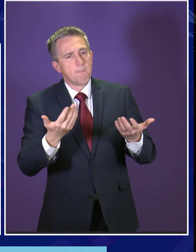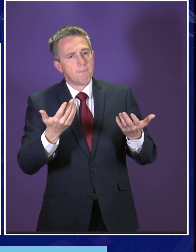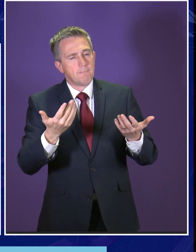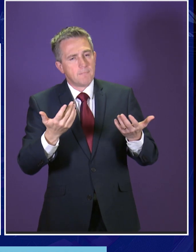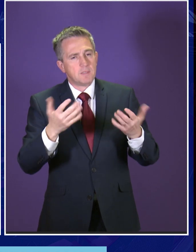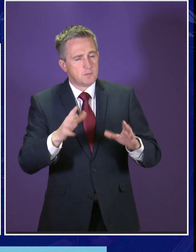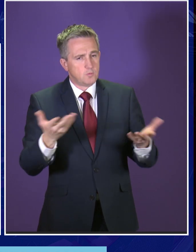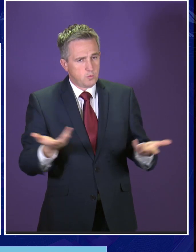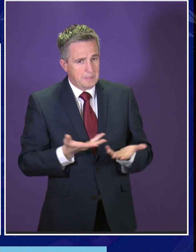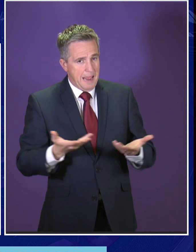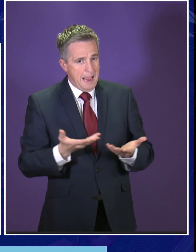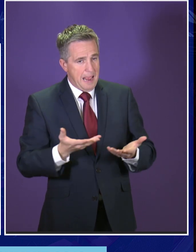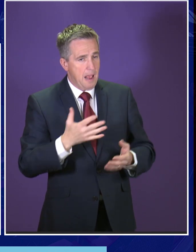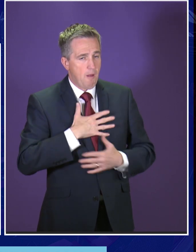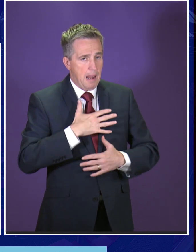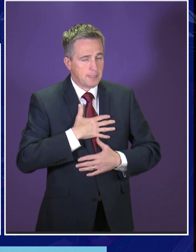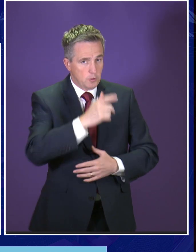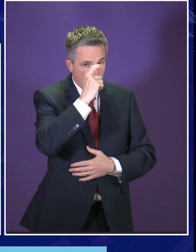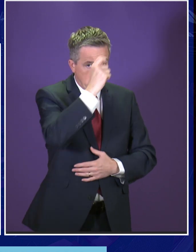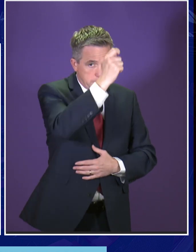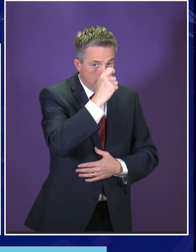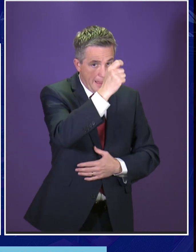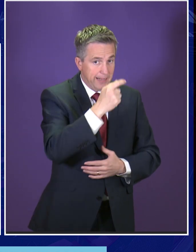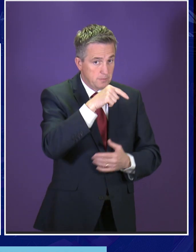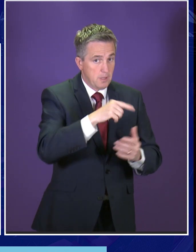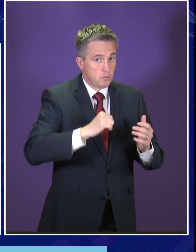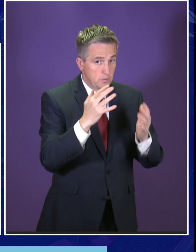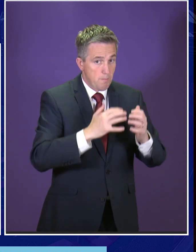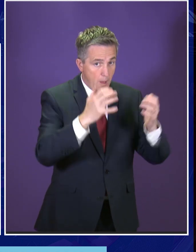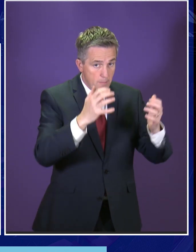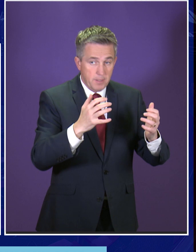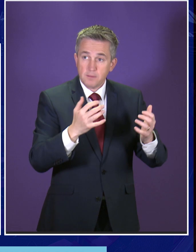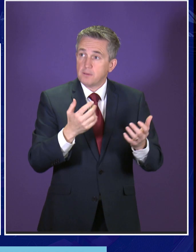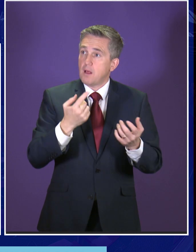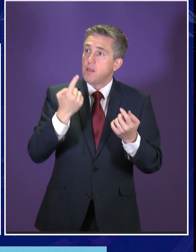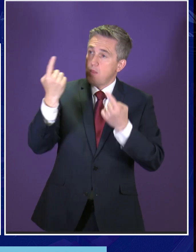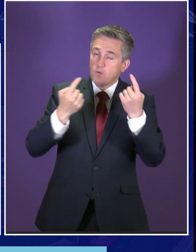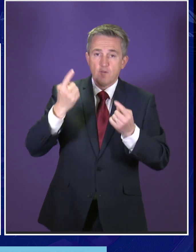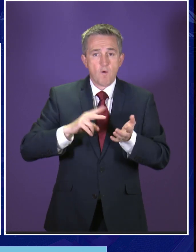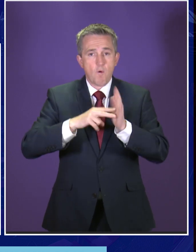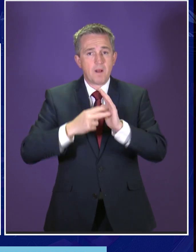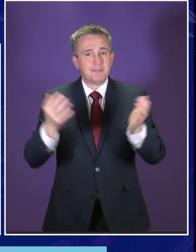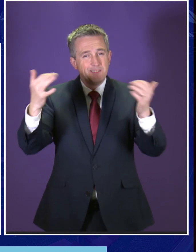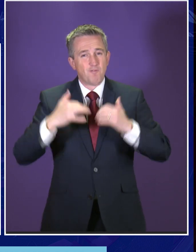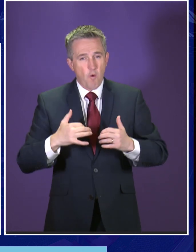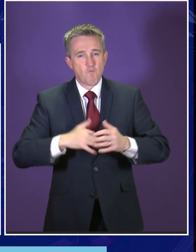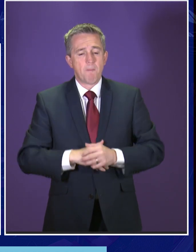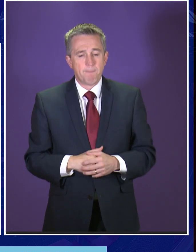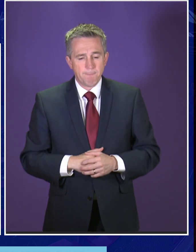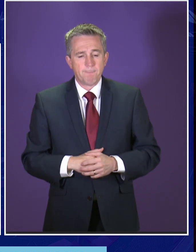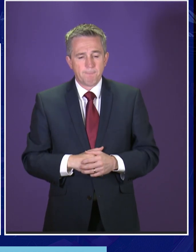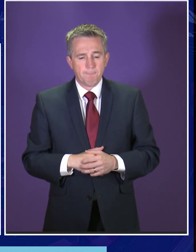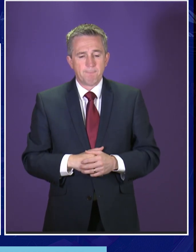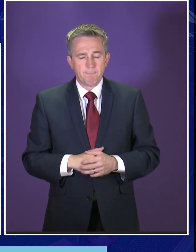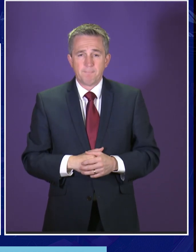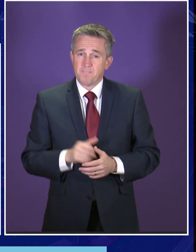to our hosts here and also the organisers of this fantastic forum. Garin Nami